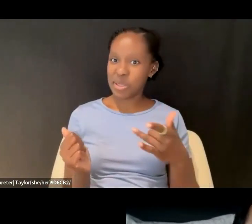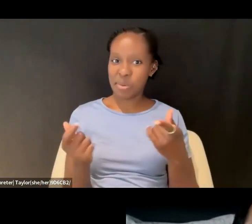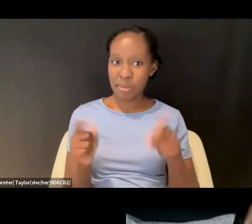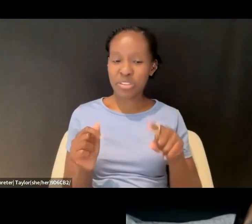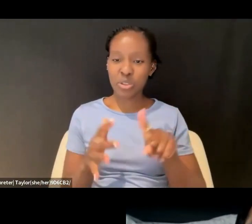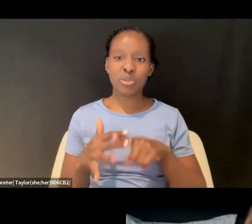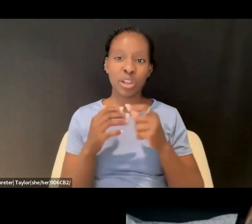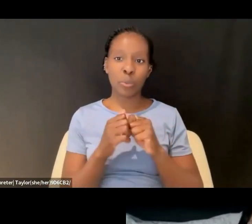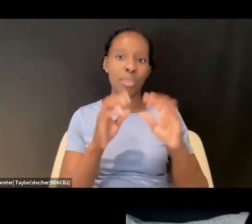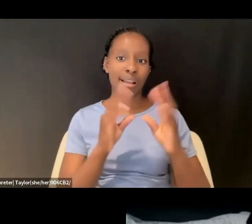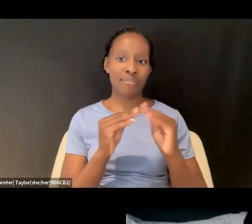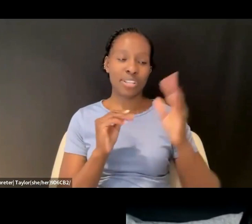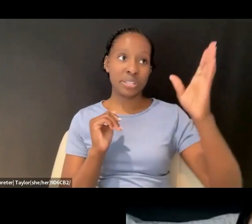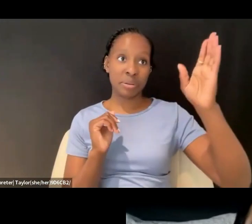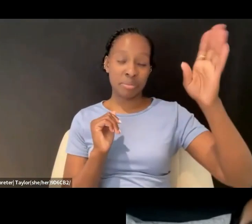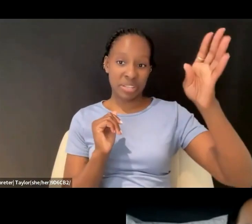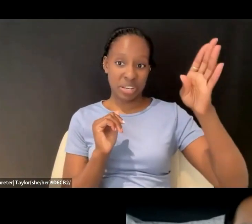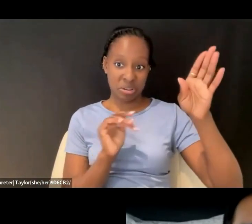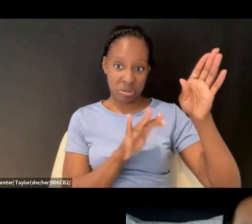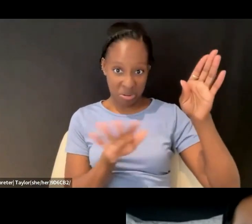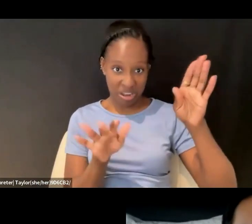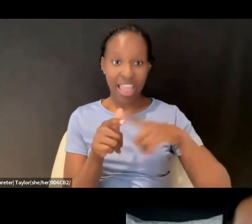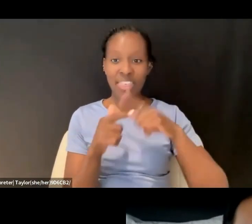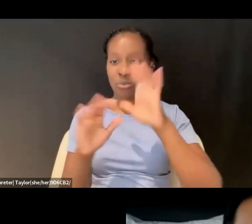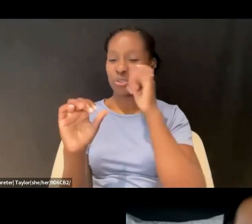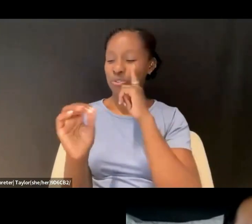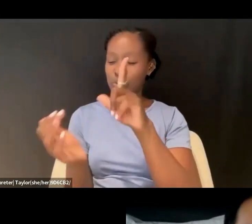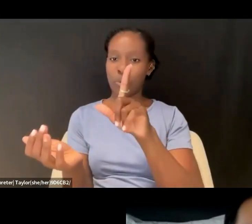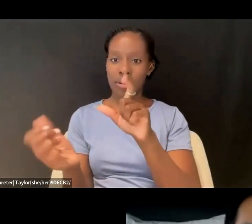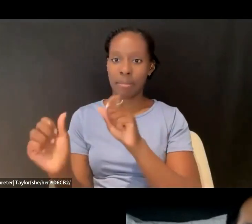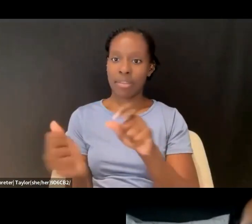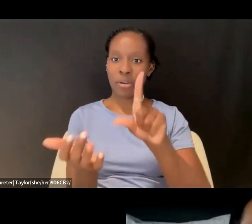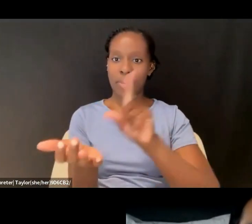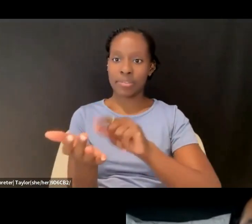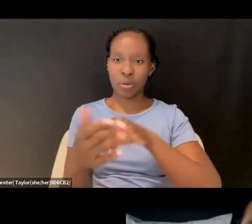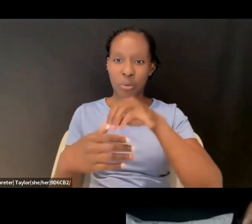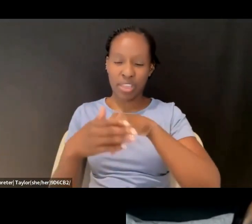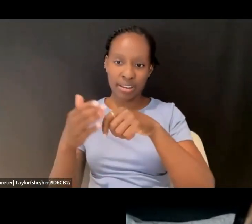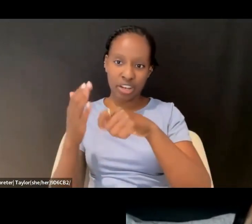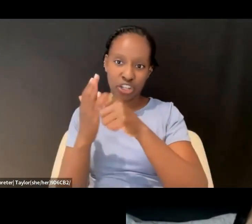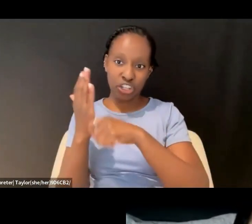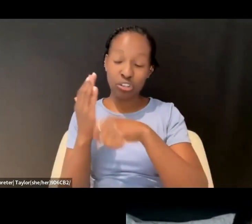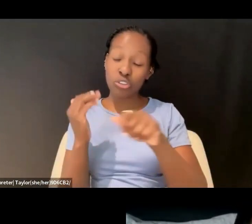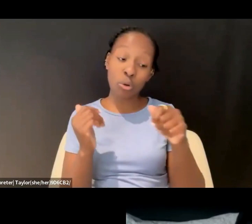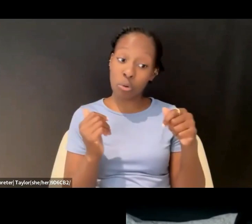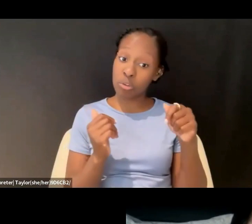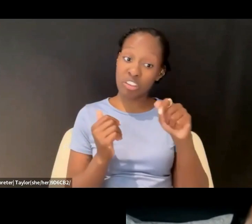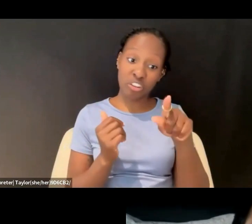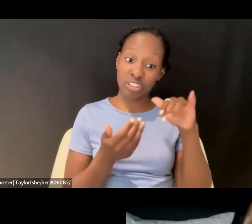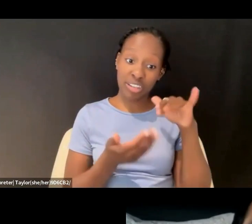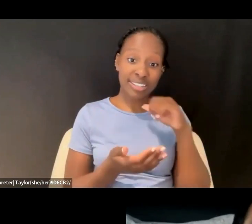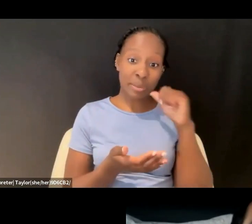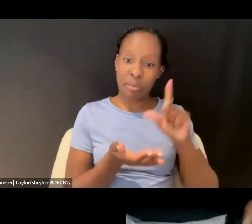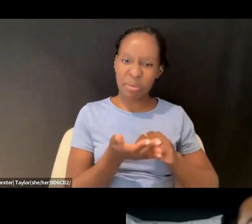start with a conference presentation, and then you seek publication in a journal. So the fact that your study has not been published is